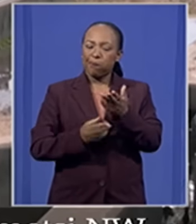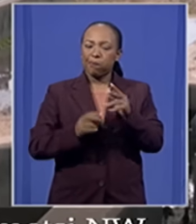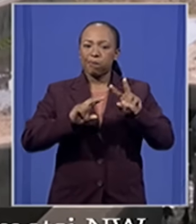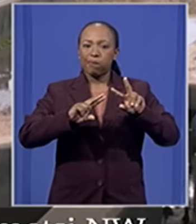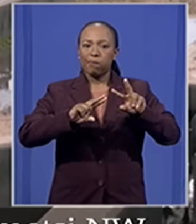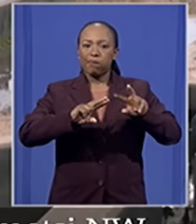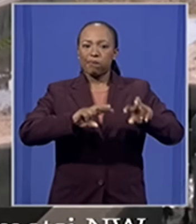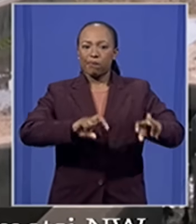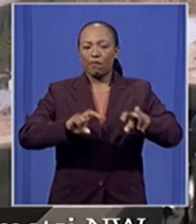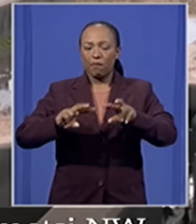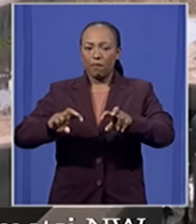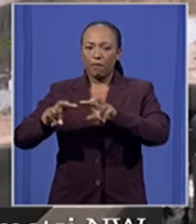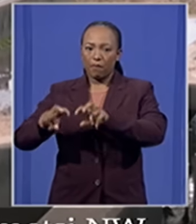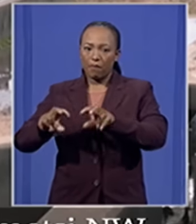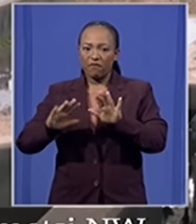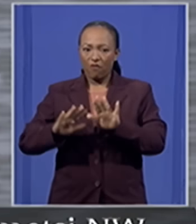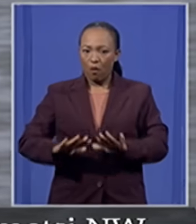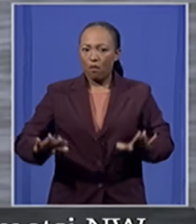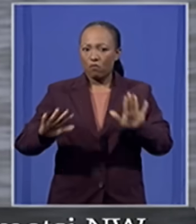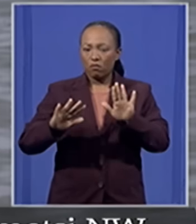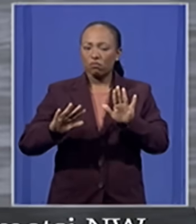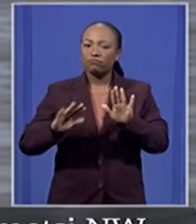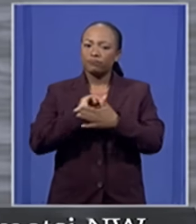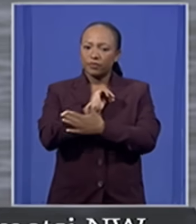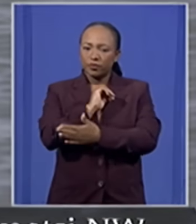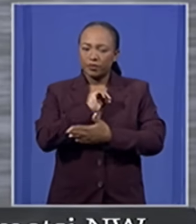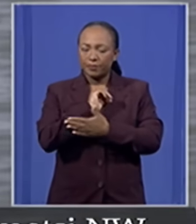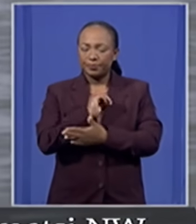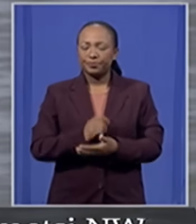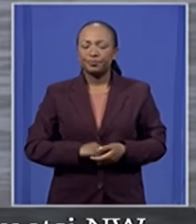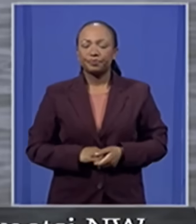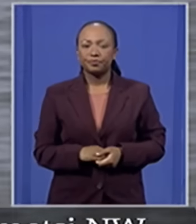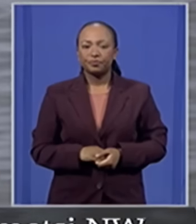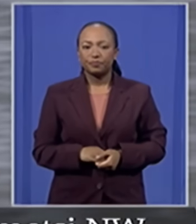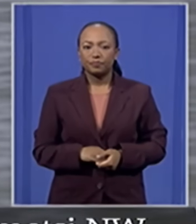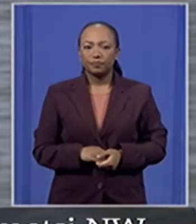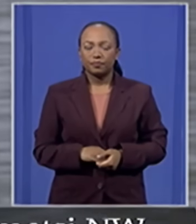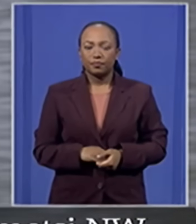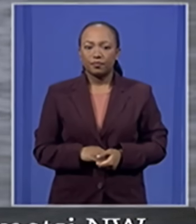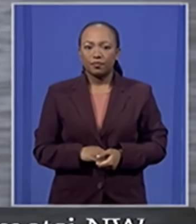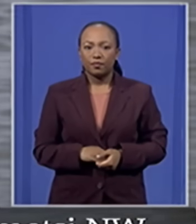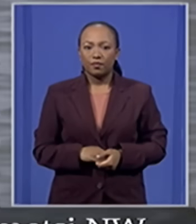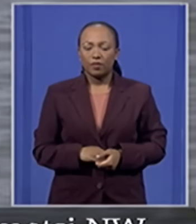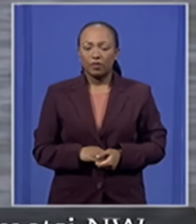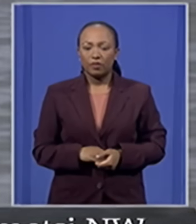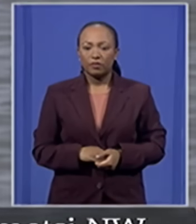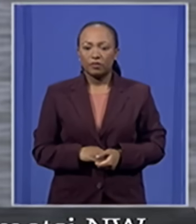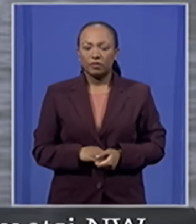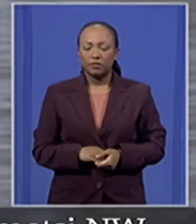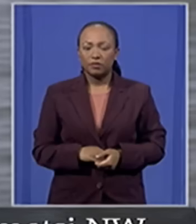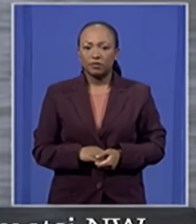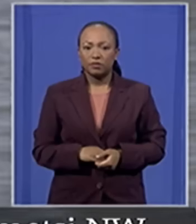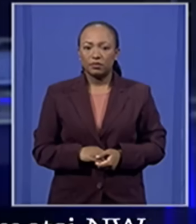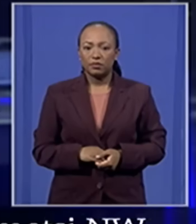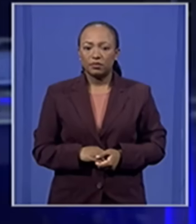bo masepala go ralla naga. Sentle Englihihi, SABC News,